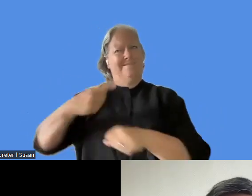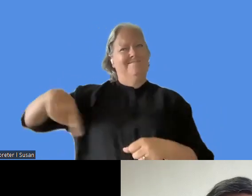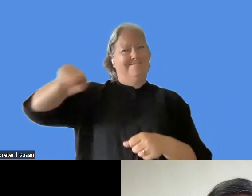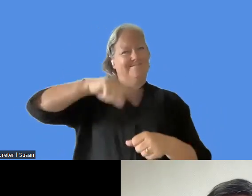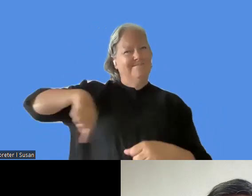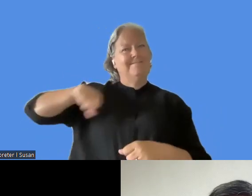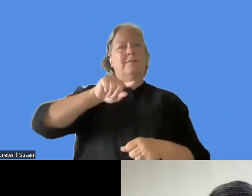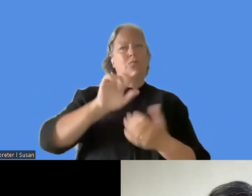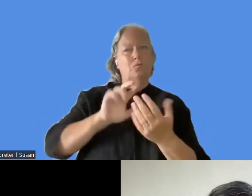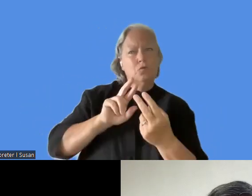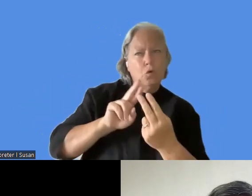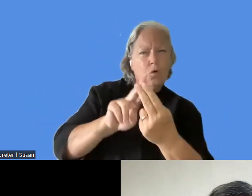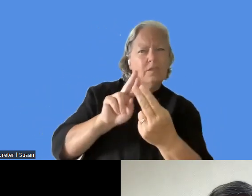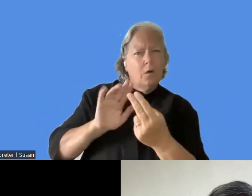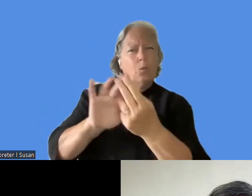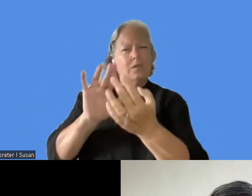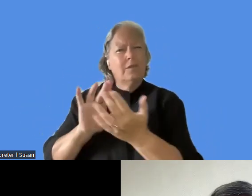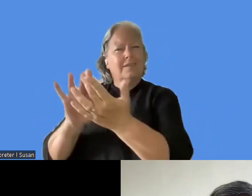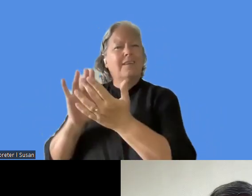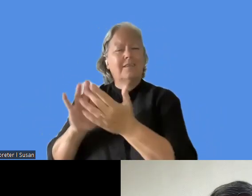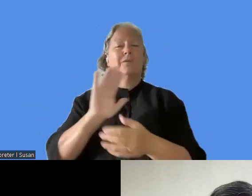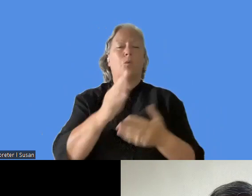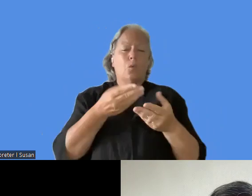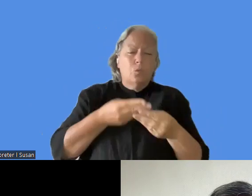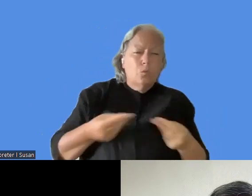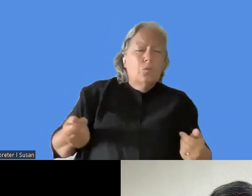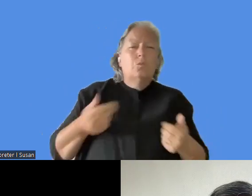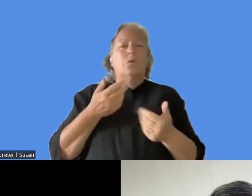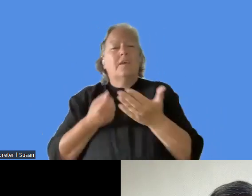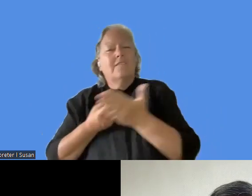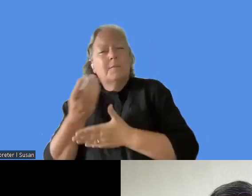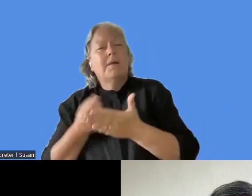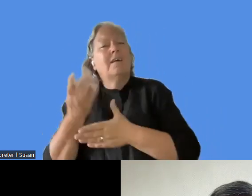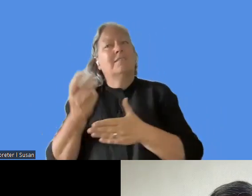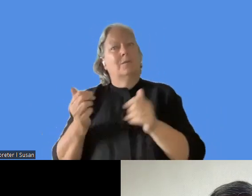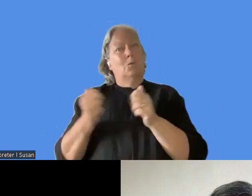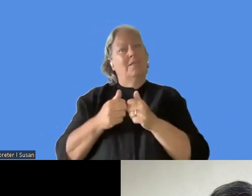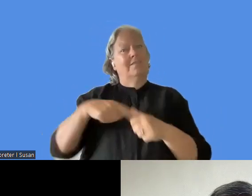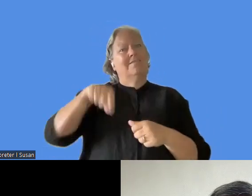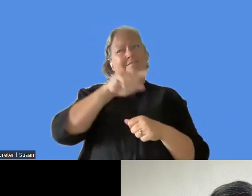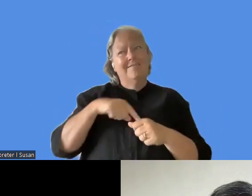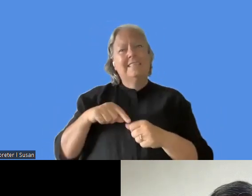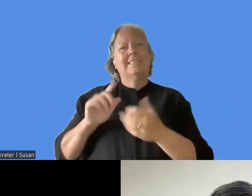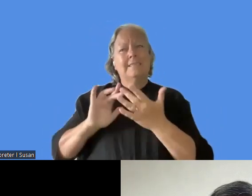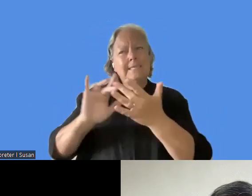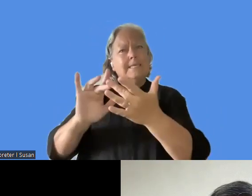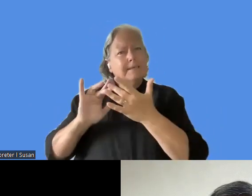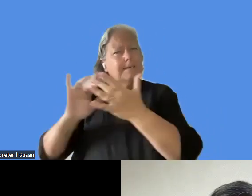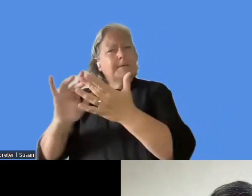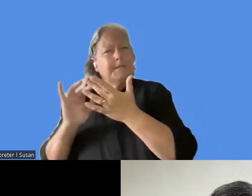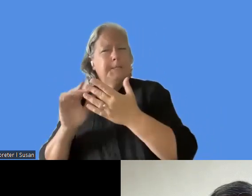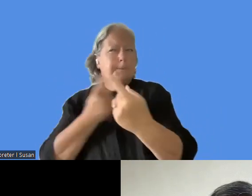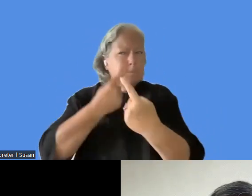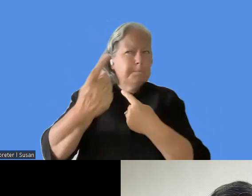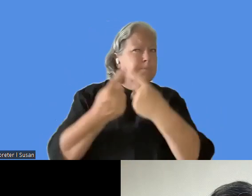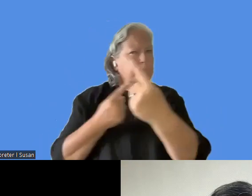them using the existing resources put in place by the organizers to connect with them, to keep the discussion. Again, on